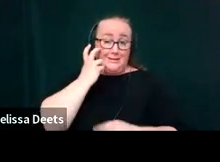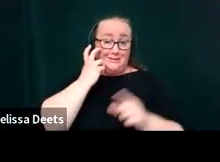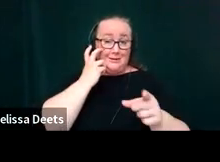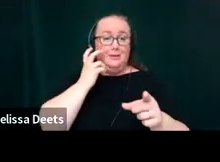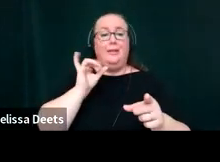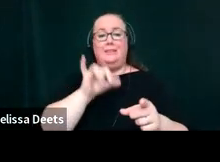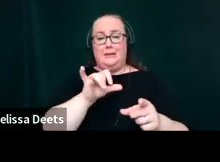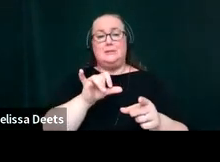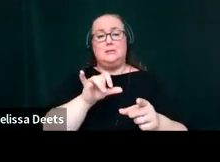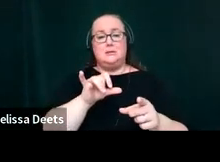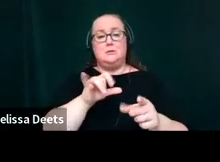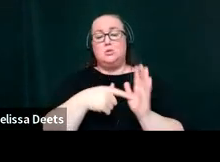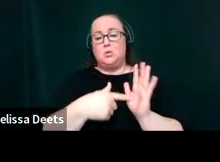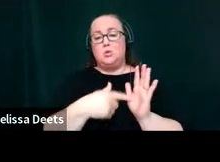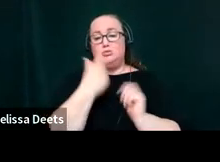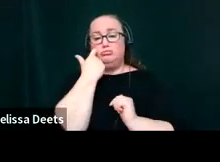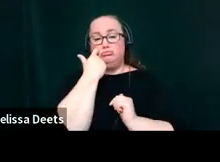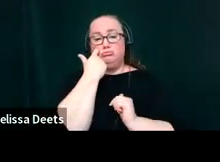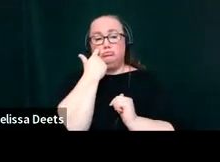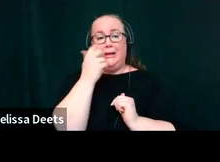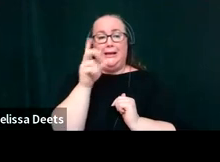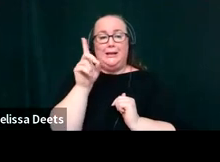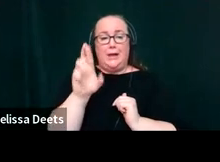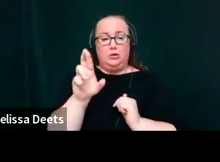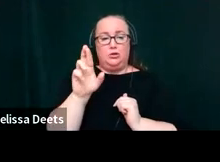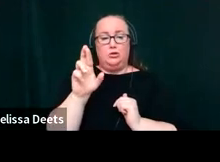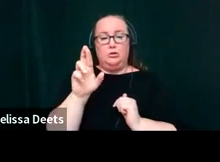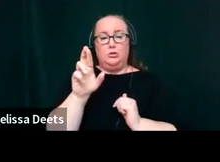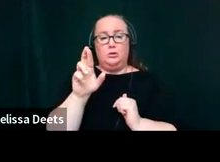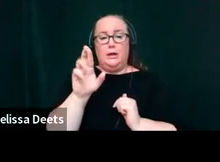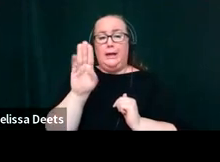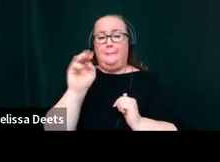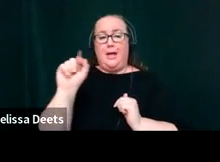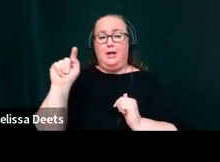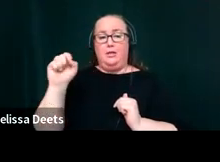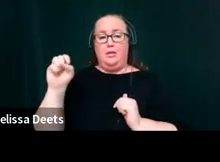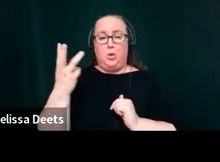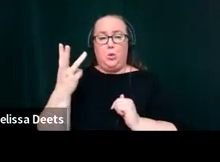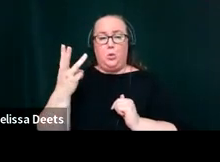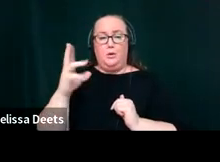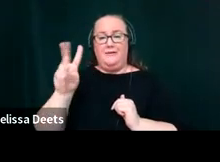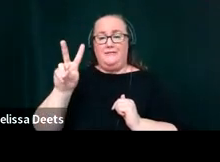shows the latest awardee, Dr. Matthew Van Hook from University of Nebraska.